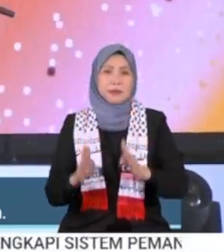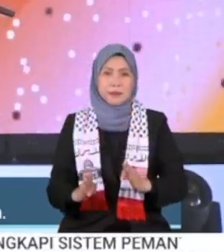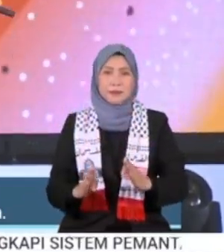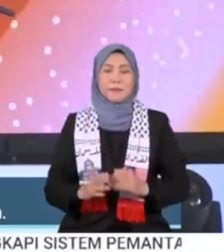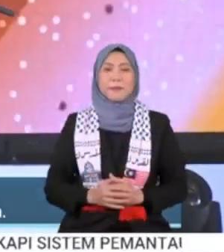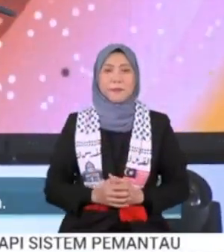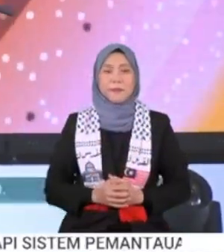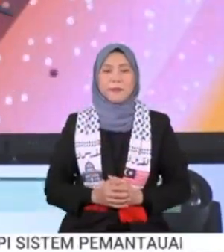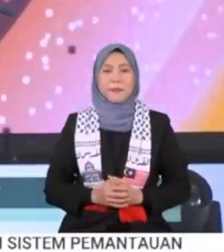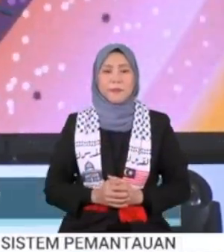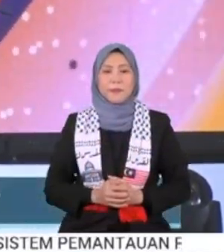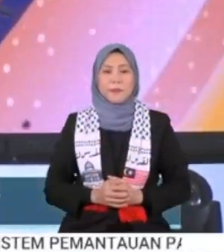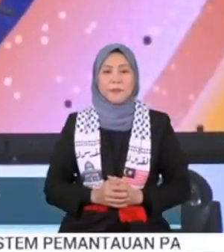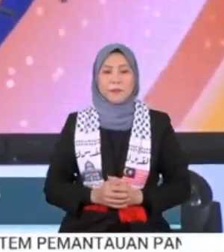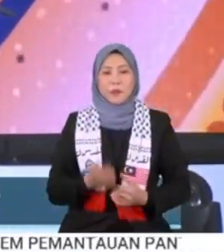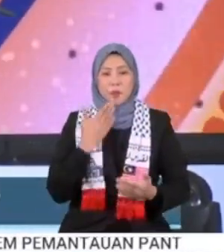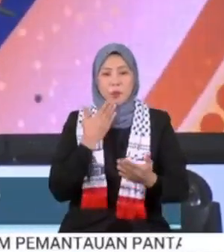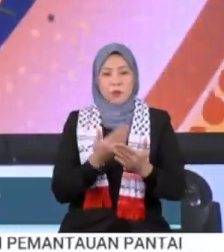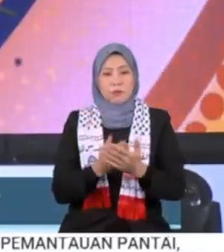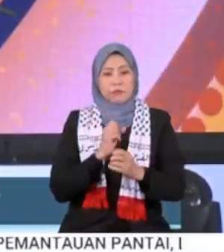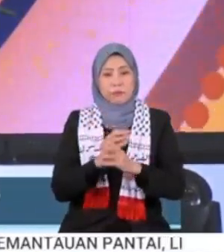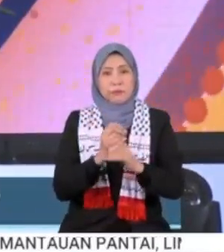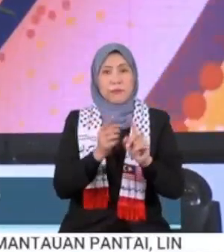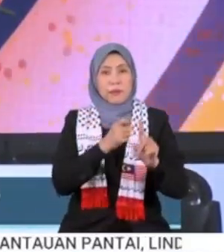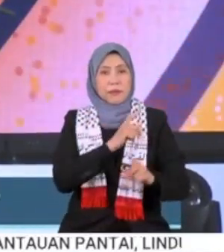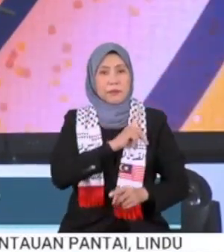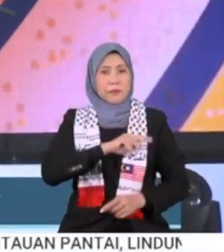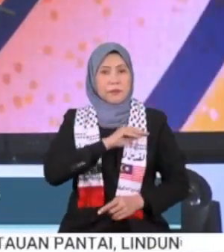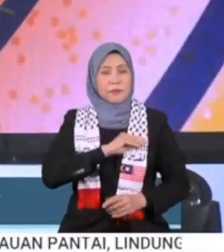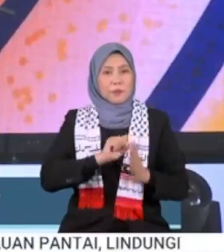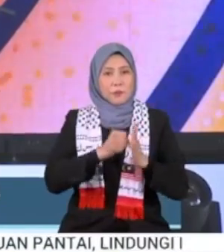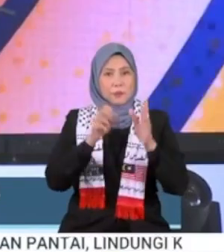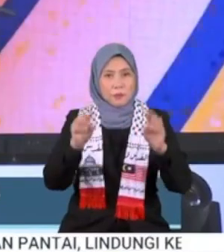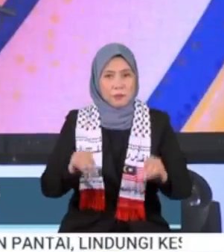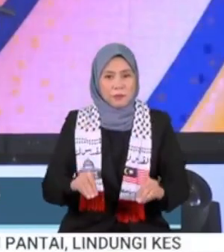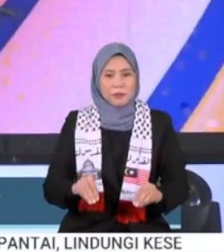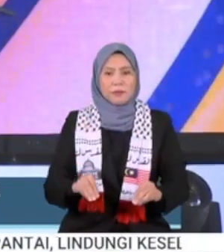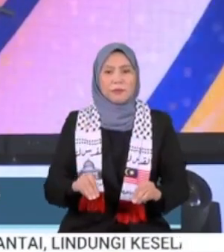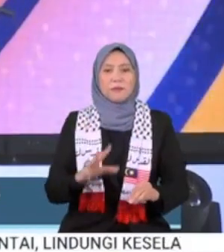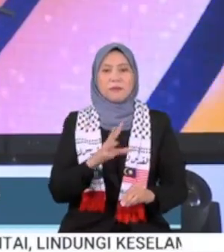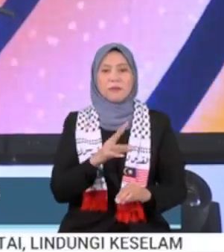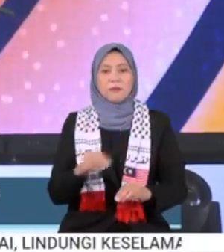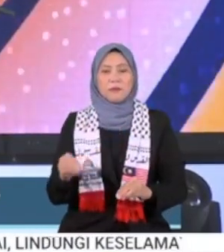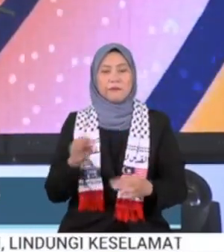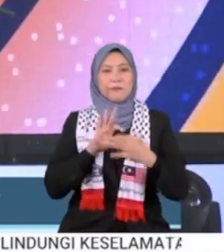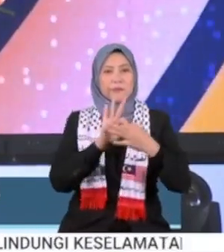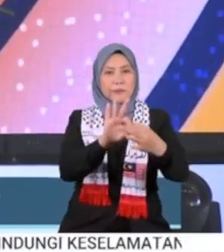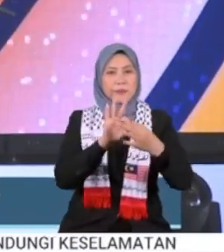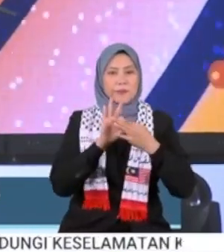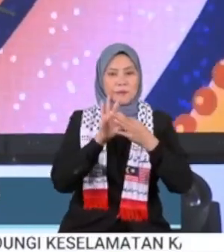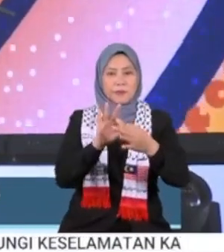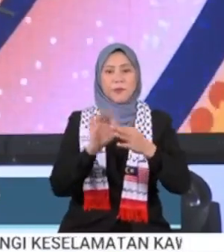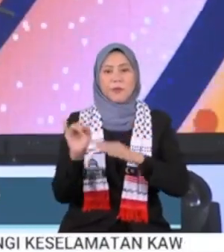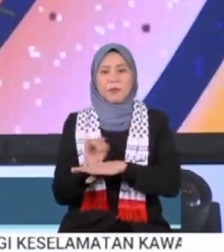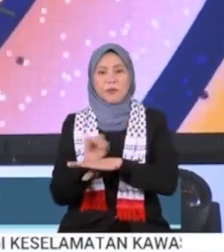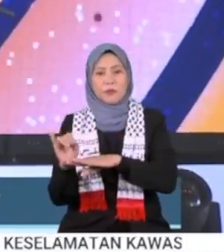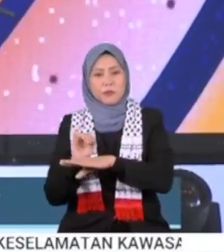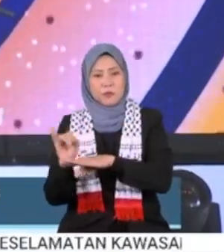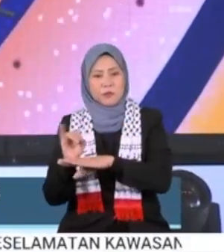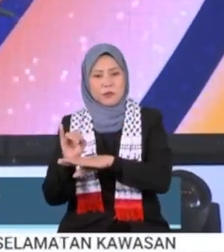with the initia Put forward by the Ministry of human resources and The Collective efforts of industry